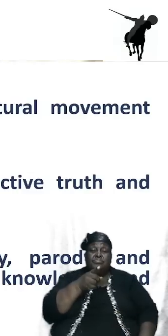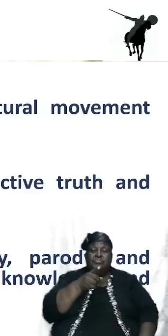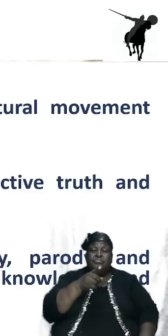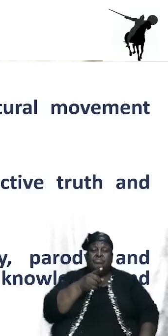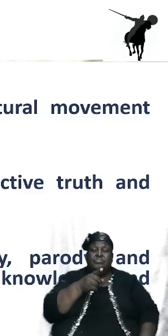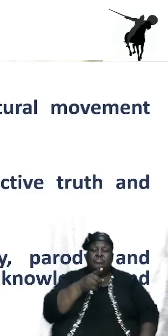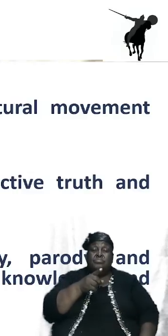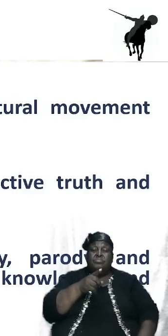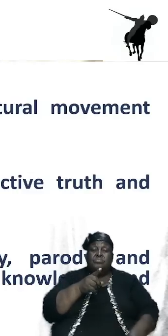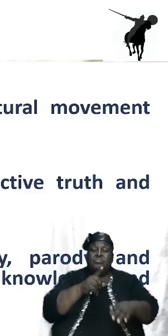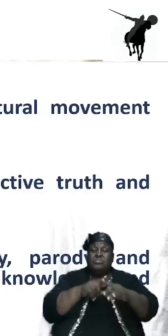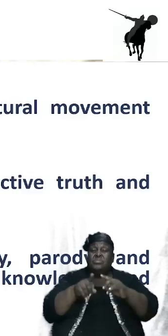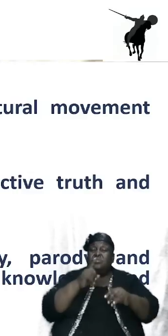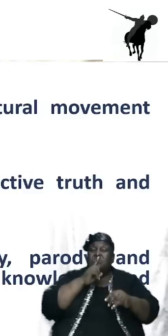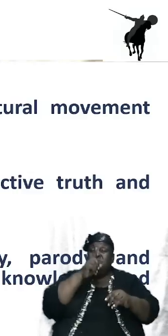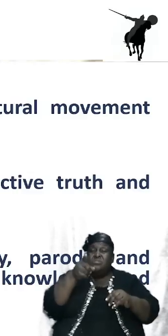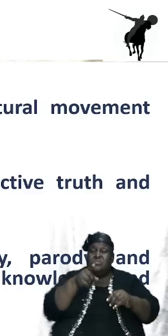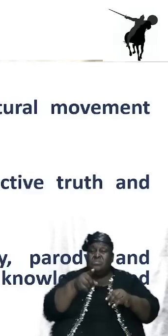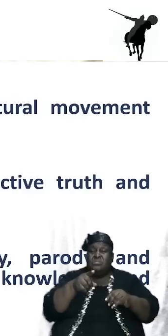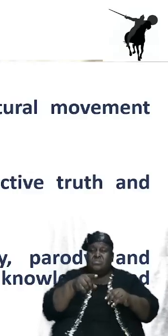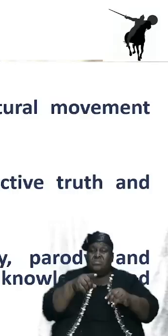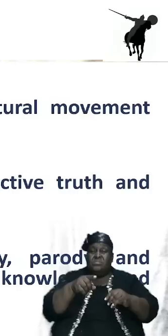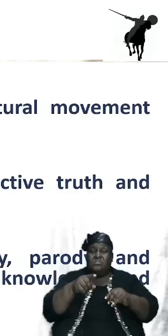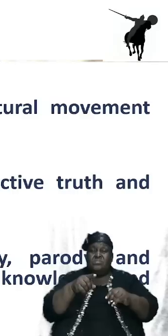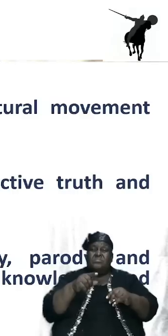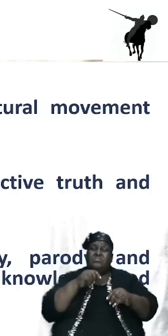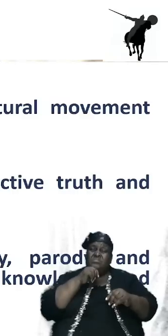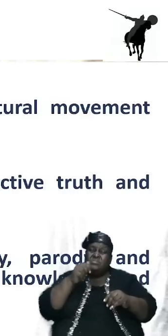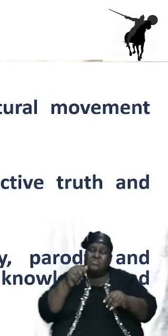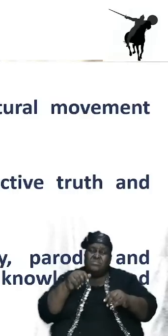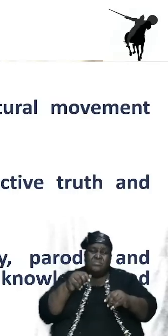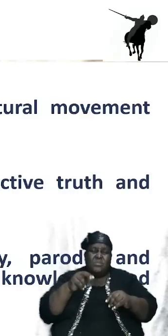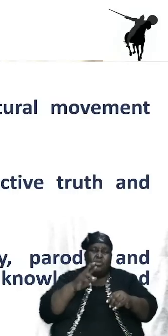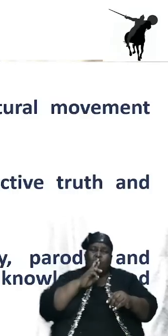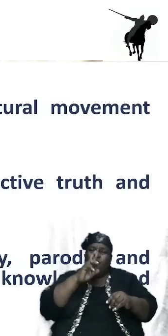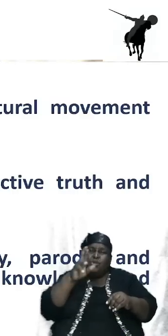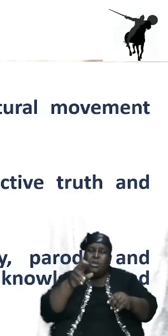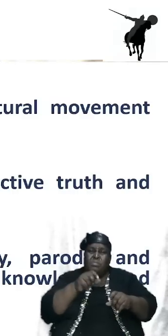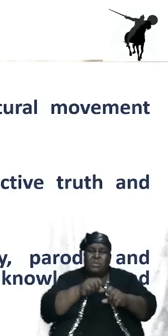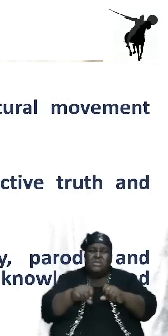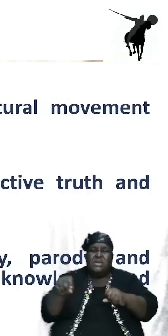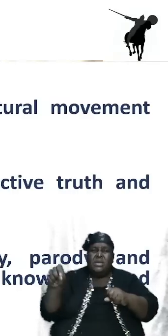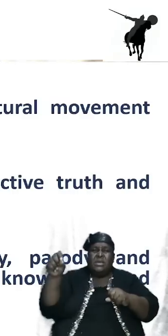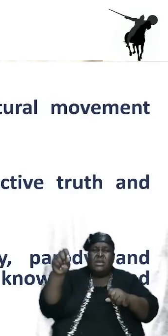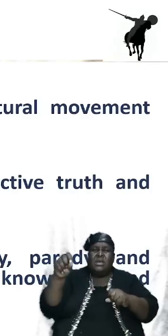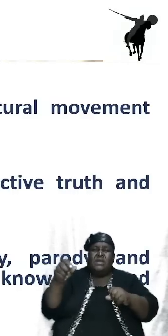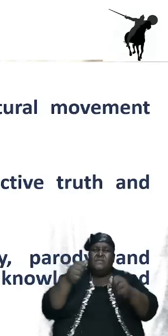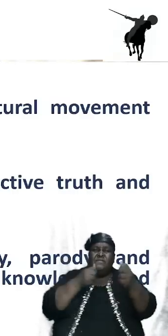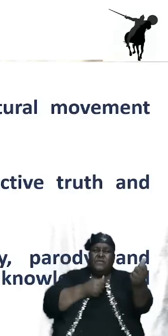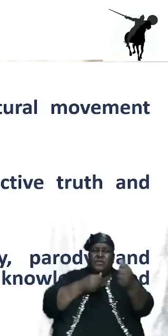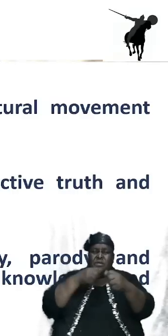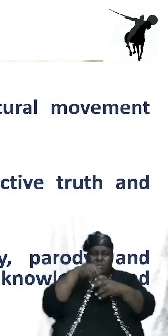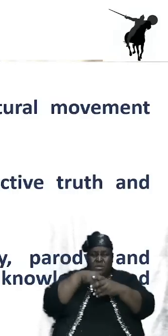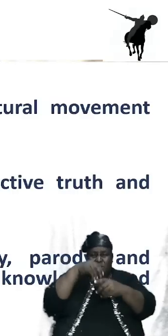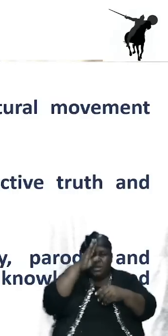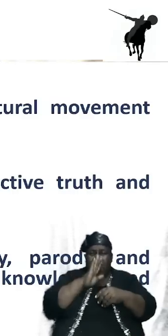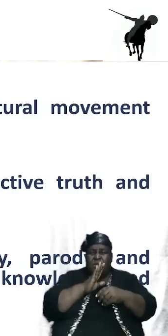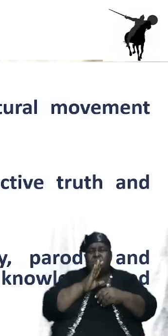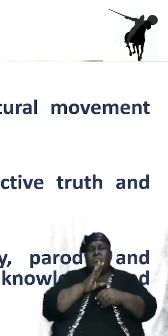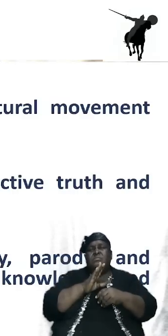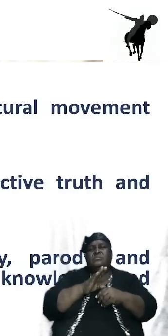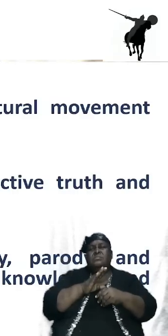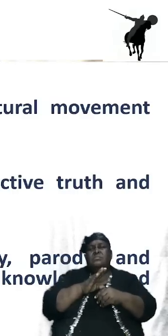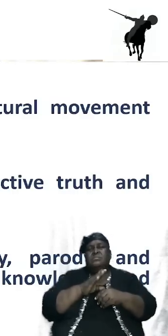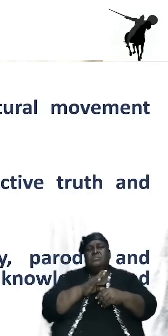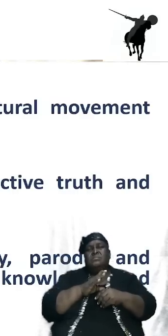but truth was not necessarily based or cemented in God. Now that came about in about the 1970s. In the